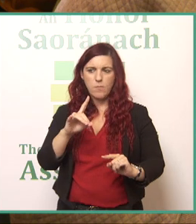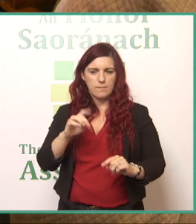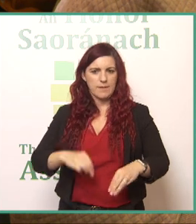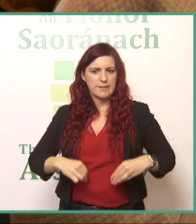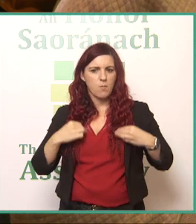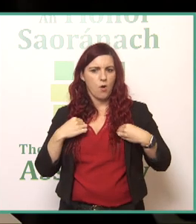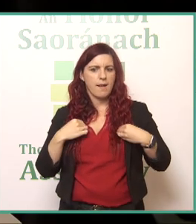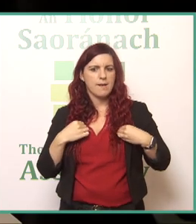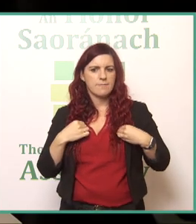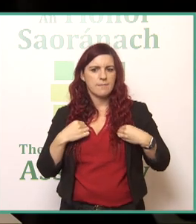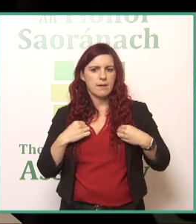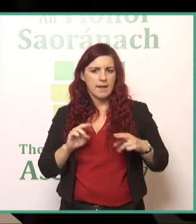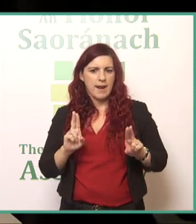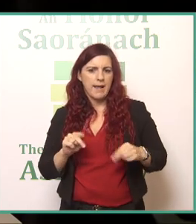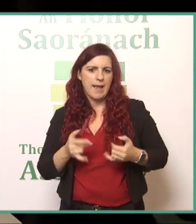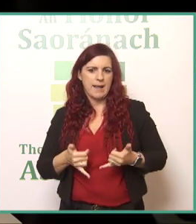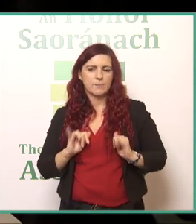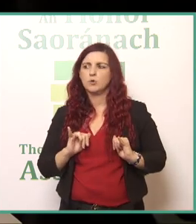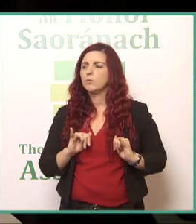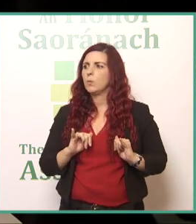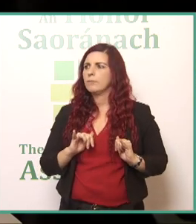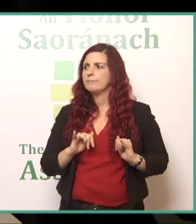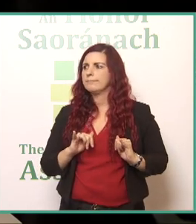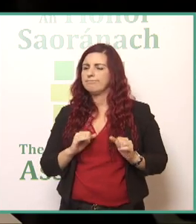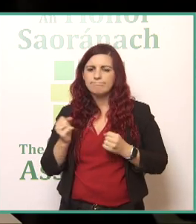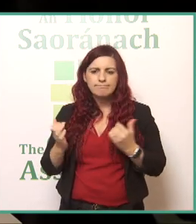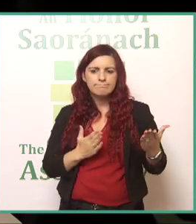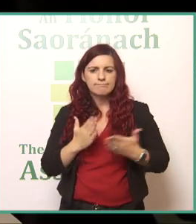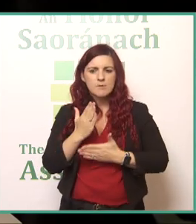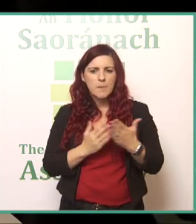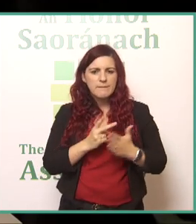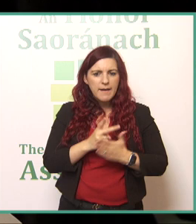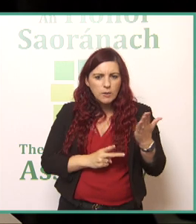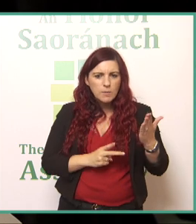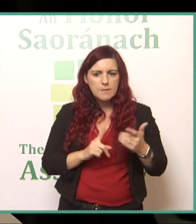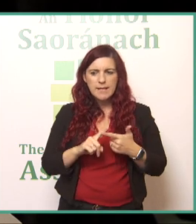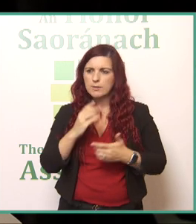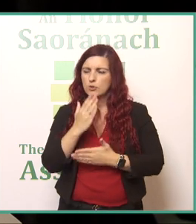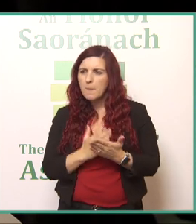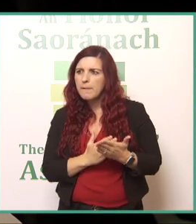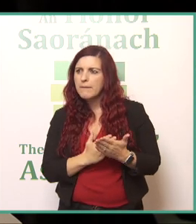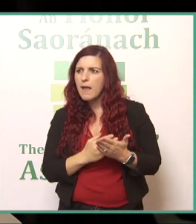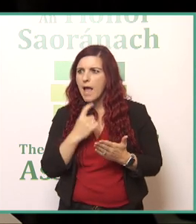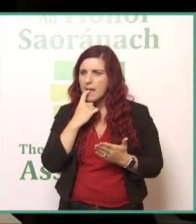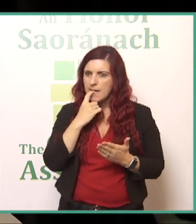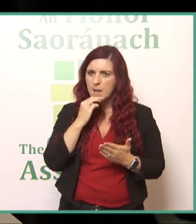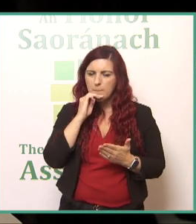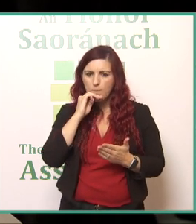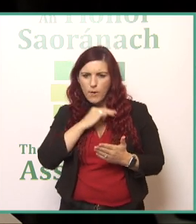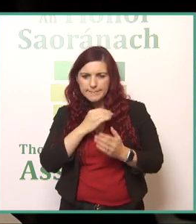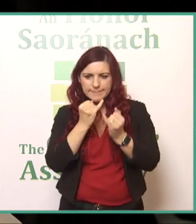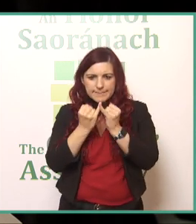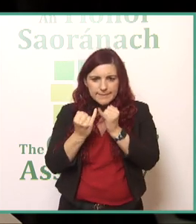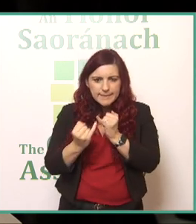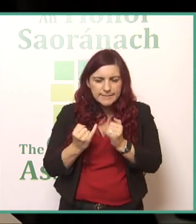morning that I can convey, I suppose, some of the values and some of the really intricate details